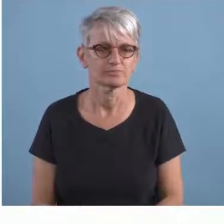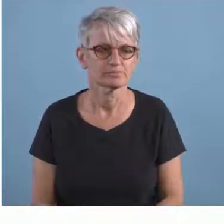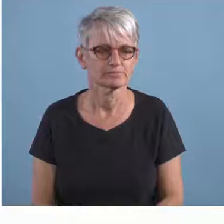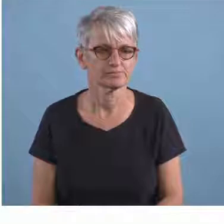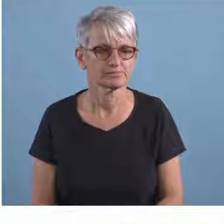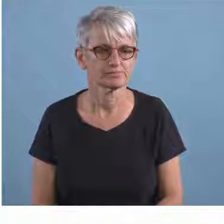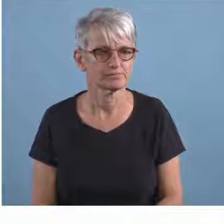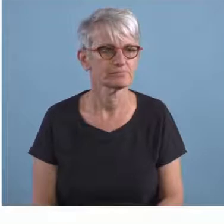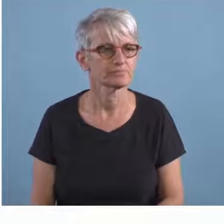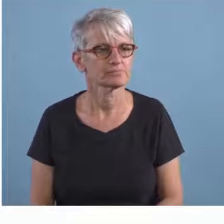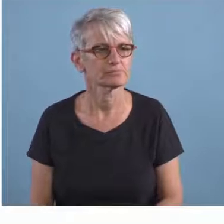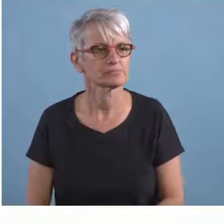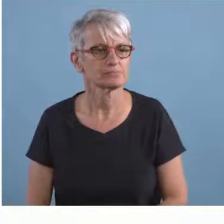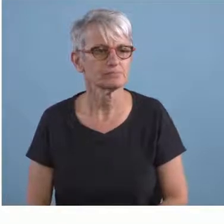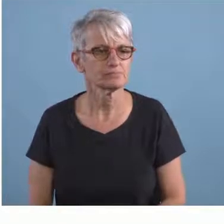Next slide, please.